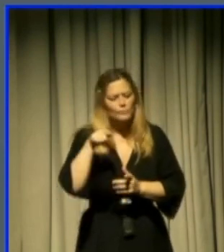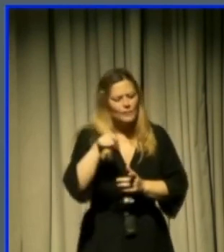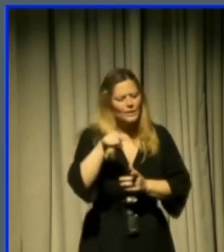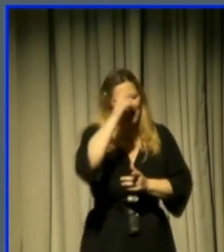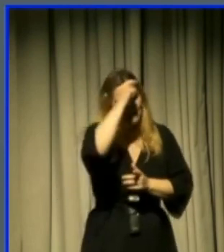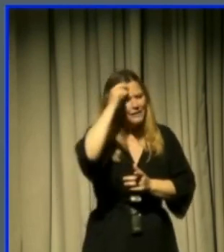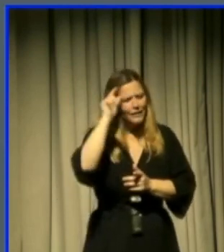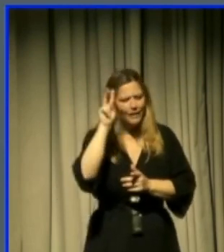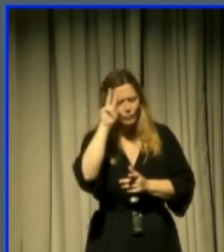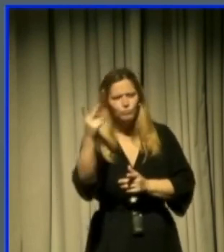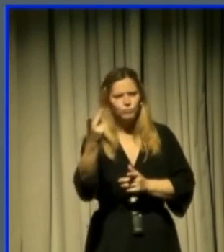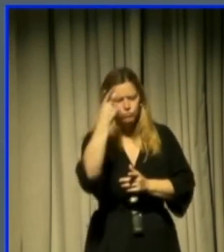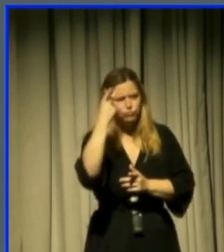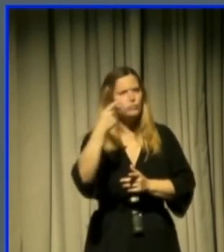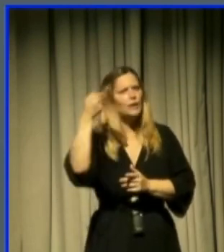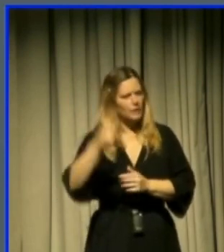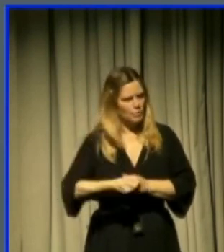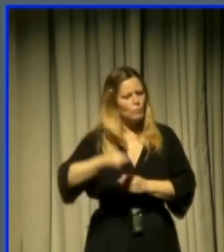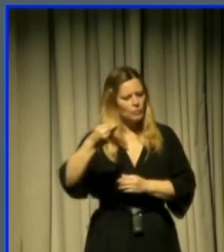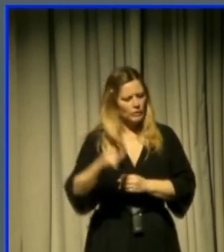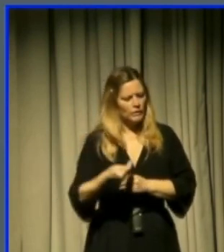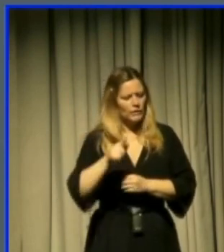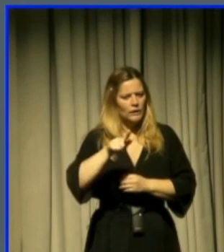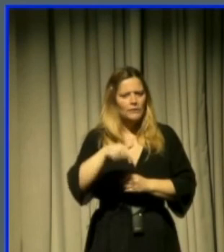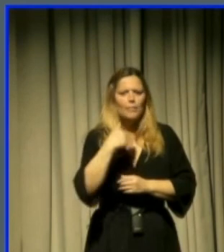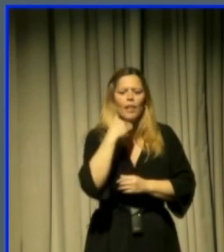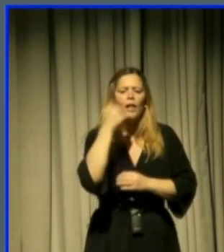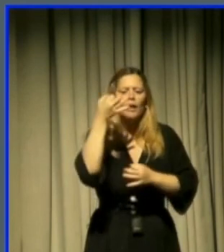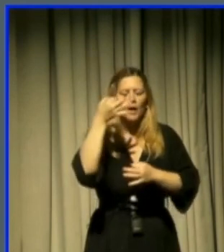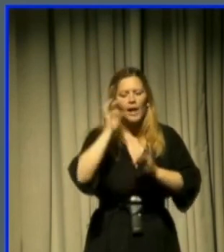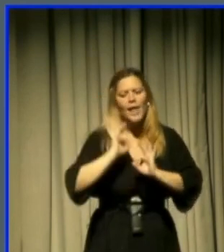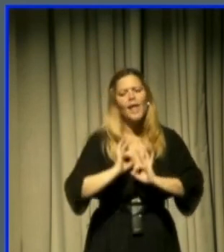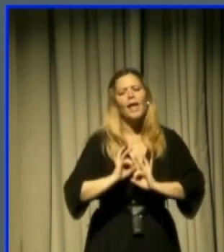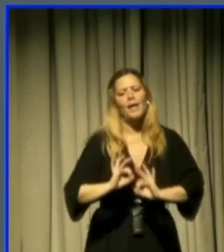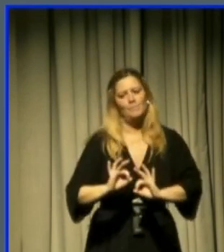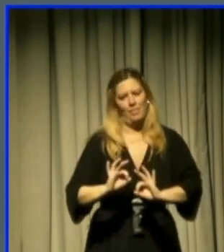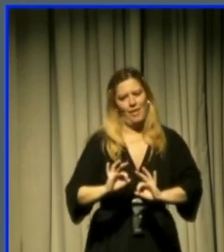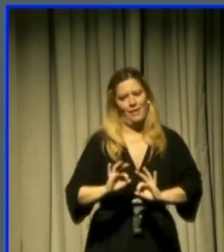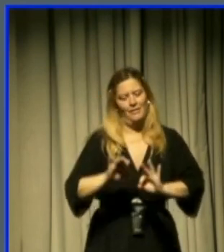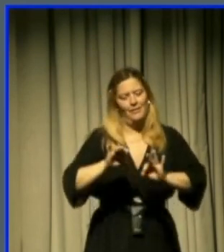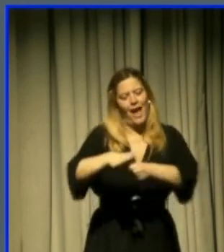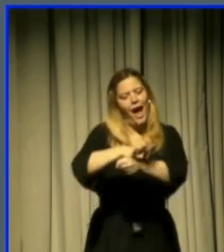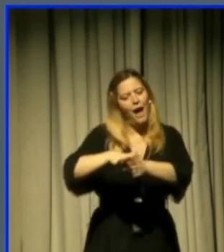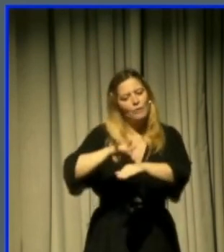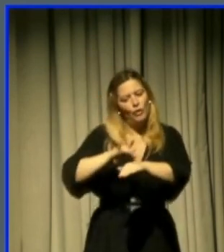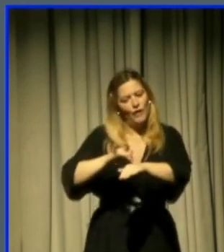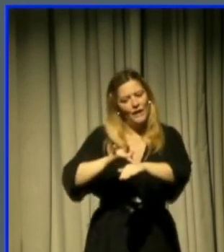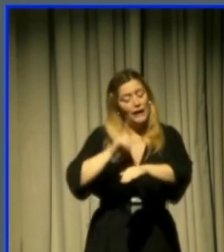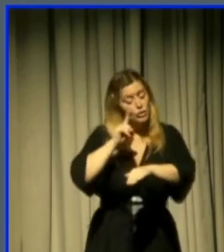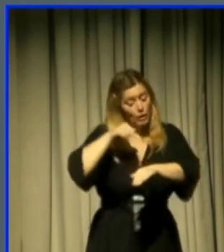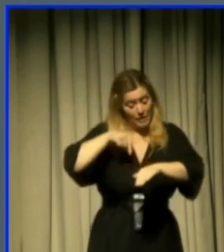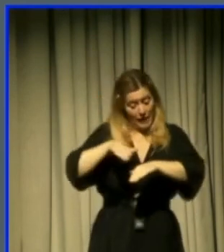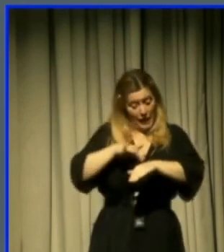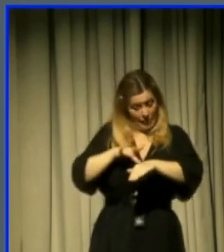very special to the digital space, but not only. Finally, this is what I will, I guess, launch as a